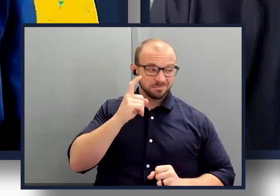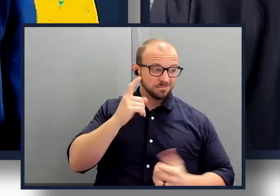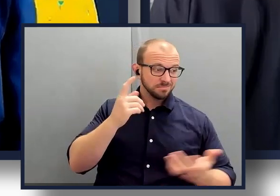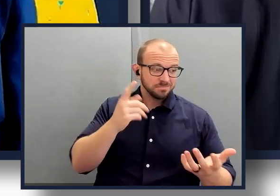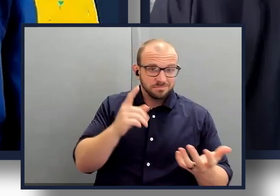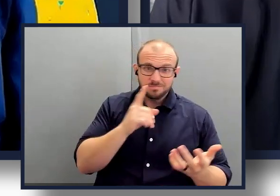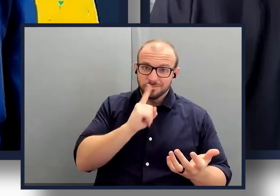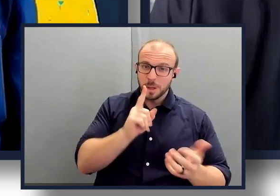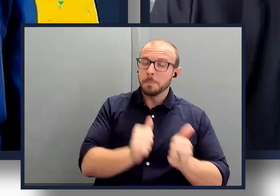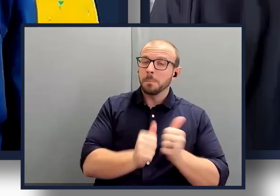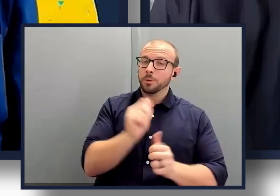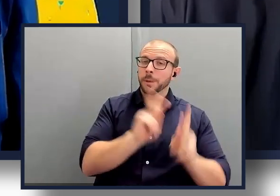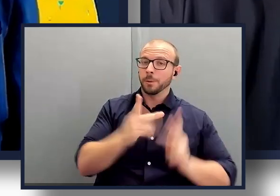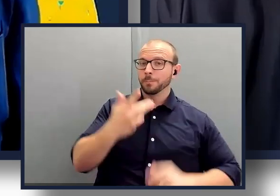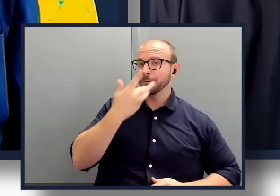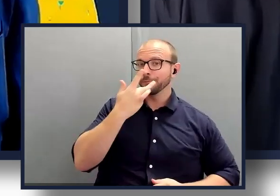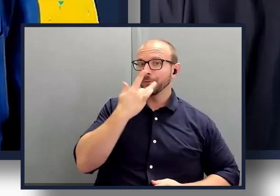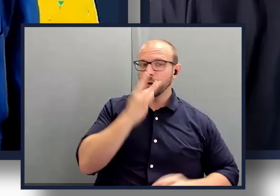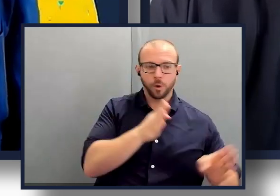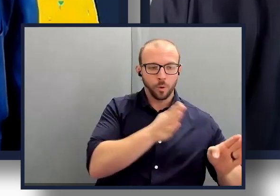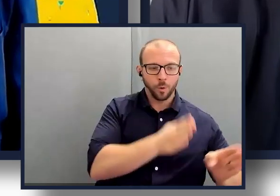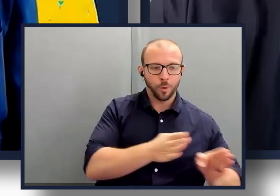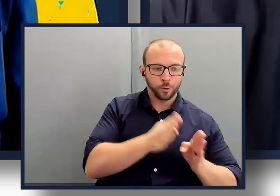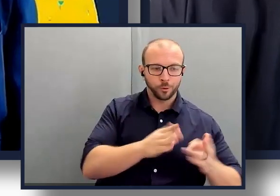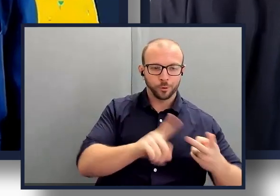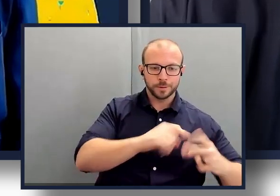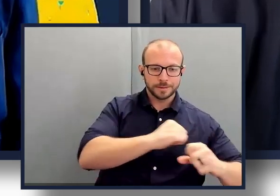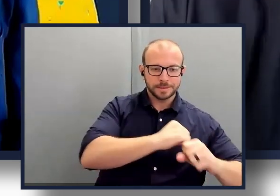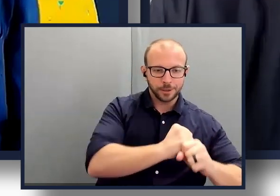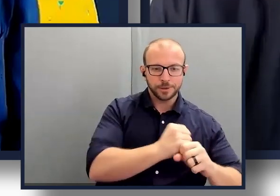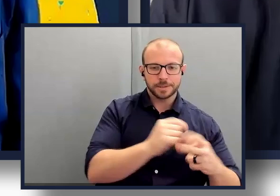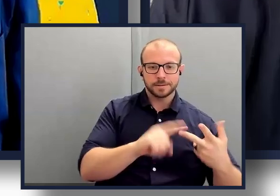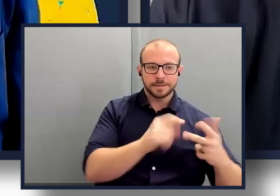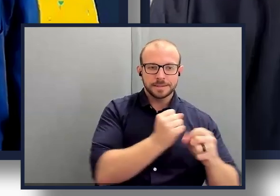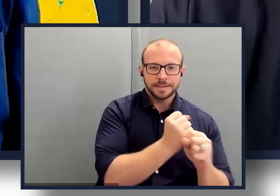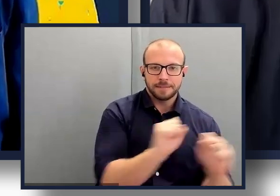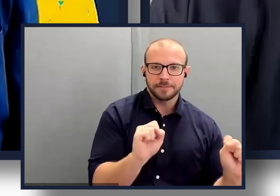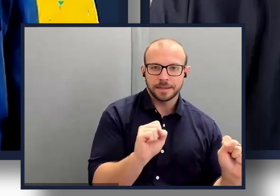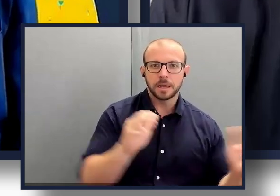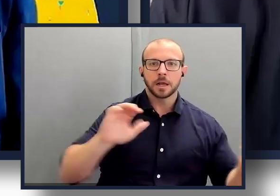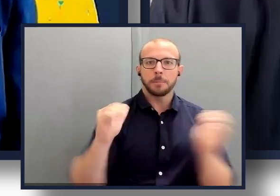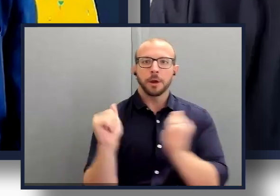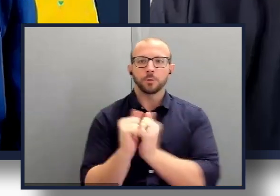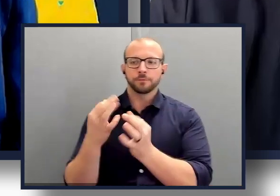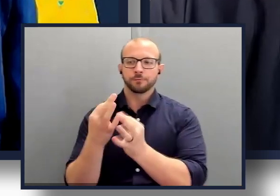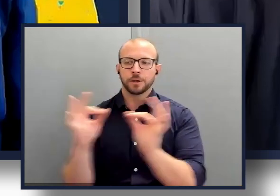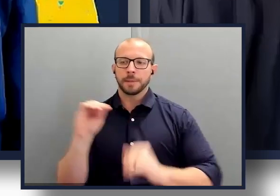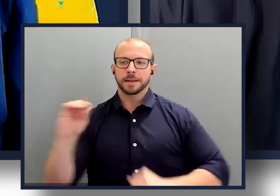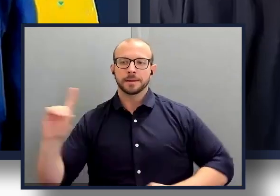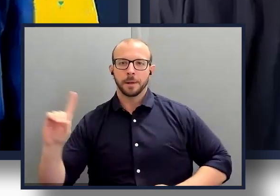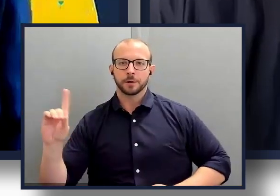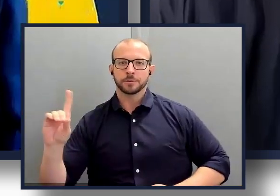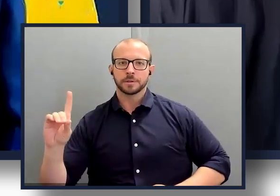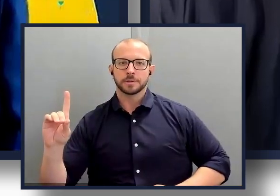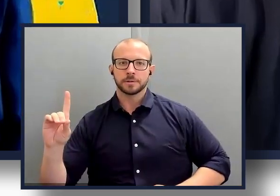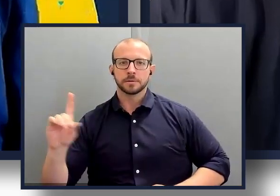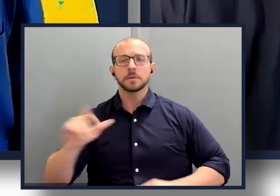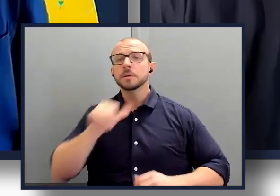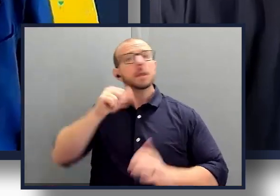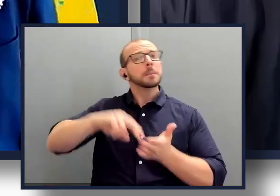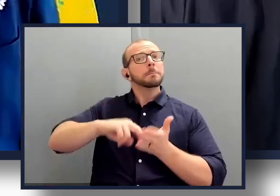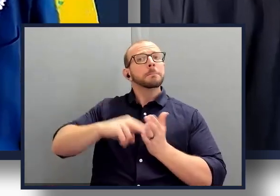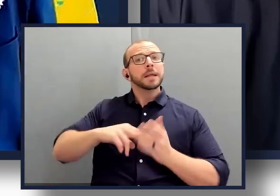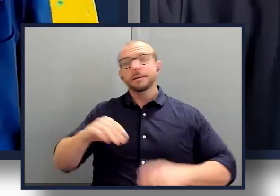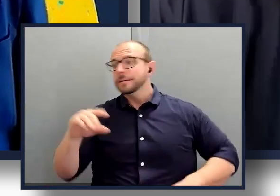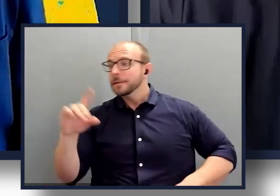order and security and safety to freedom and democracy. It doesn't mean they don't care about freedom and democracy,